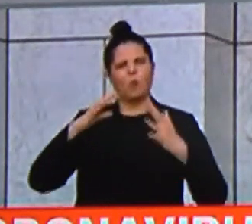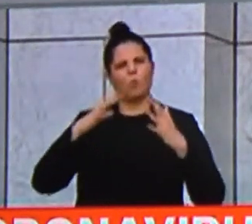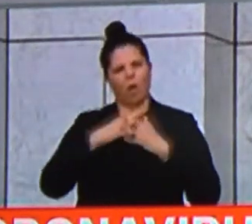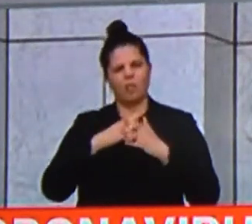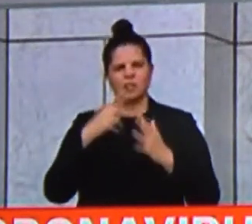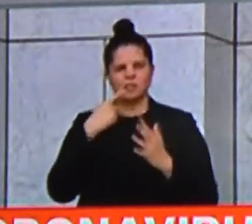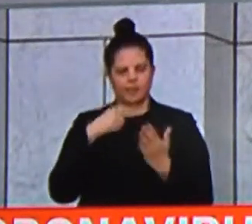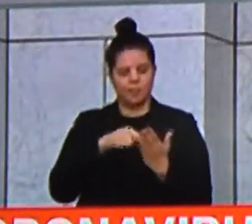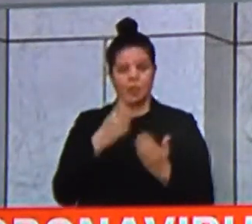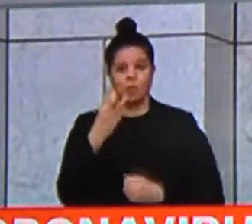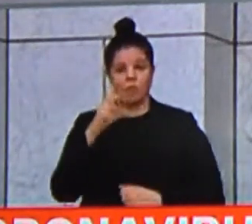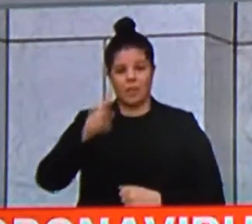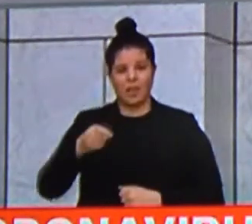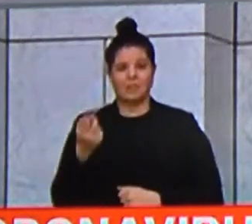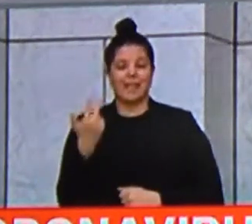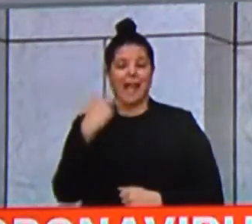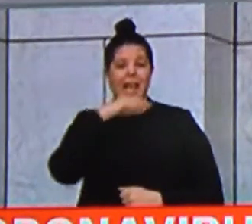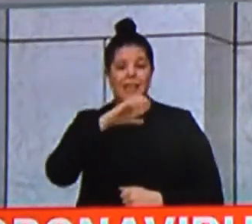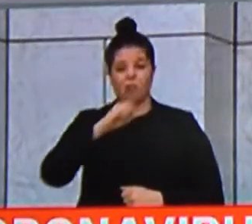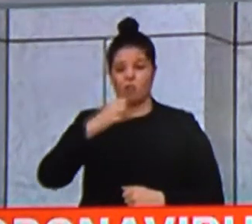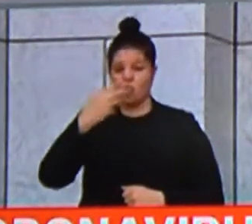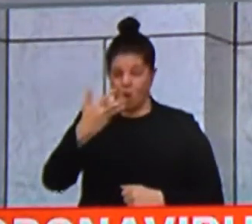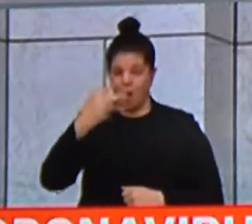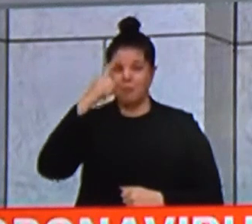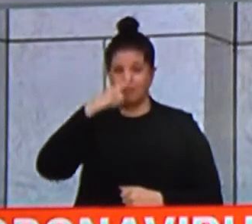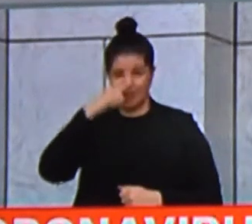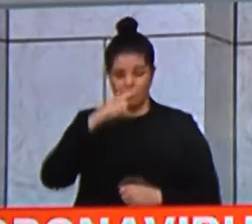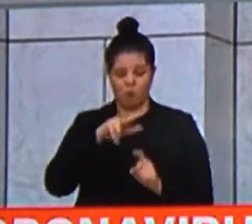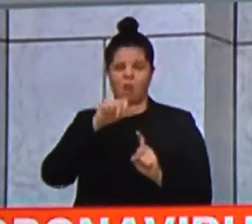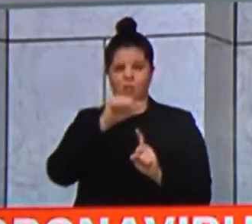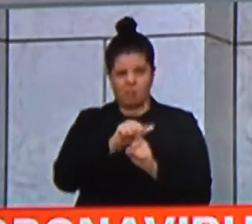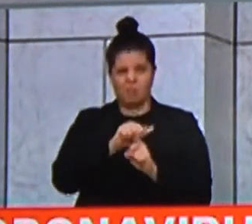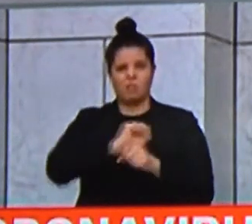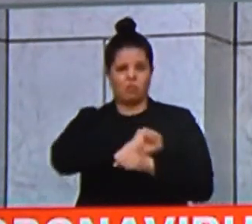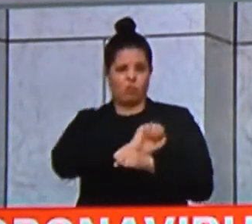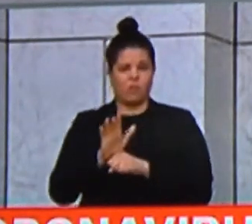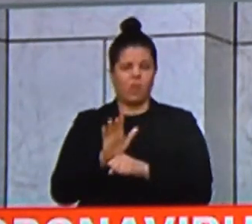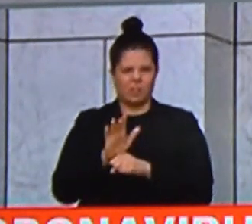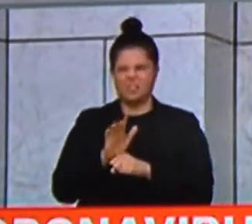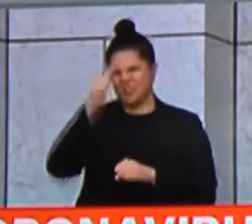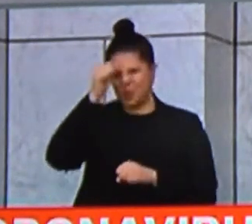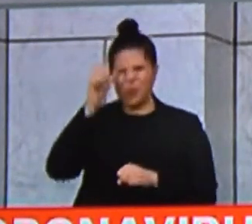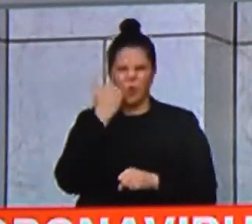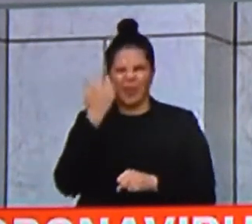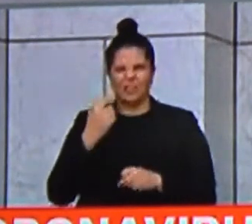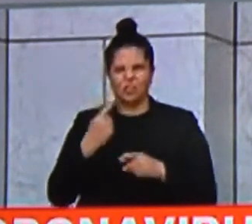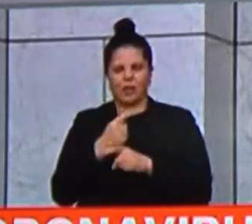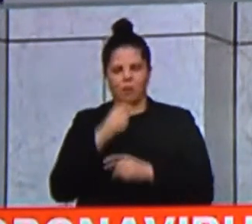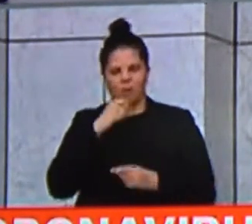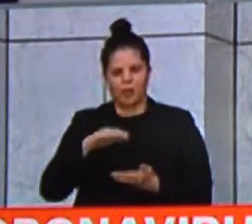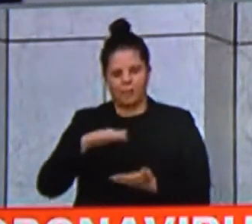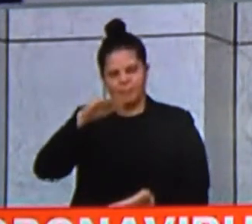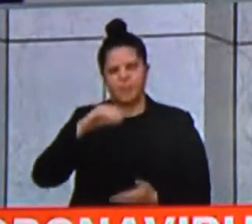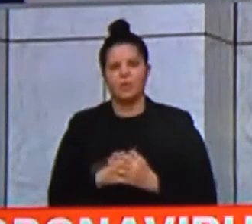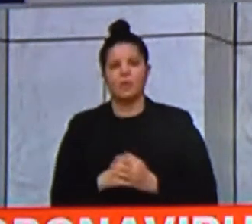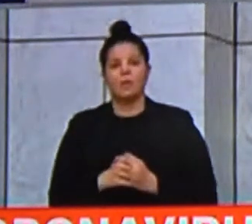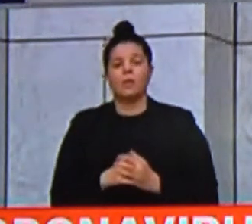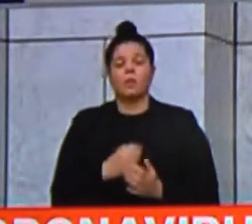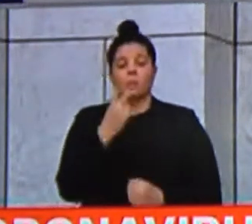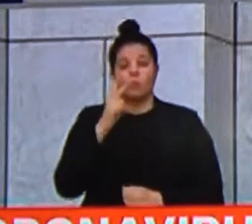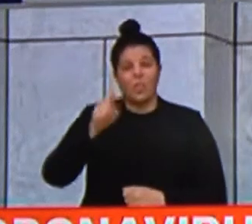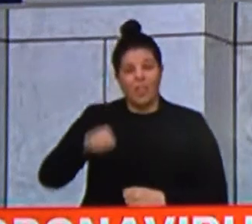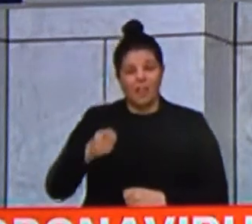will be even bigger than anything you've so far seen, will go broader than that and ensure that we're working